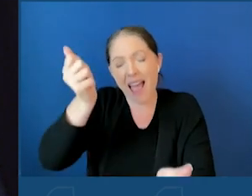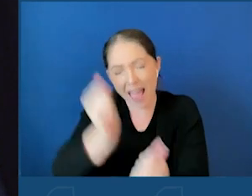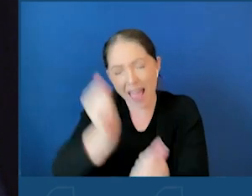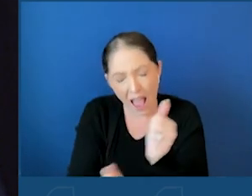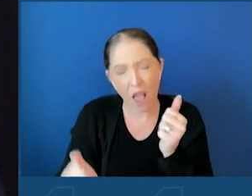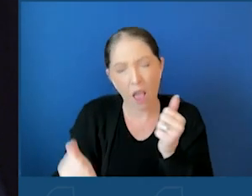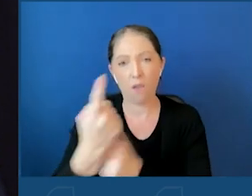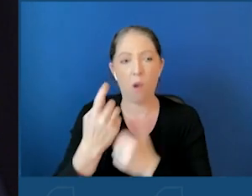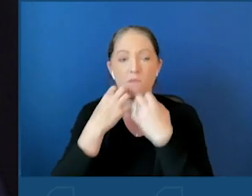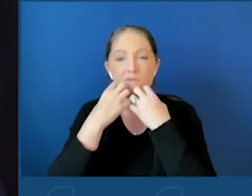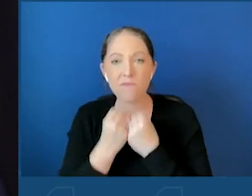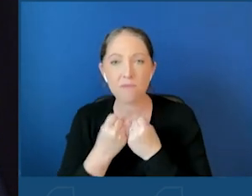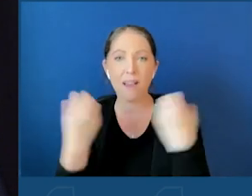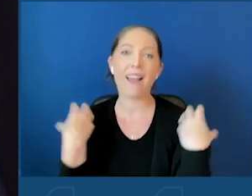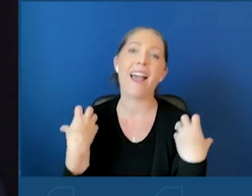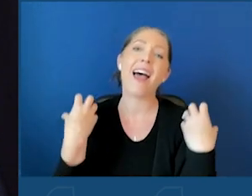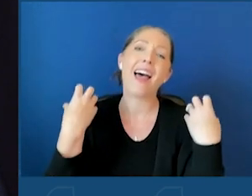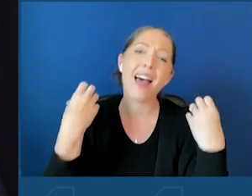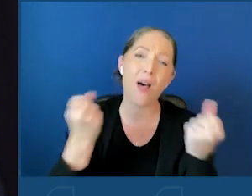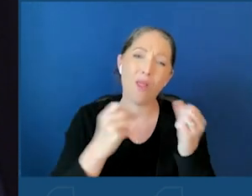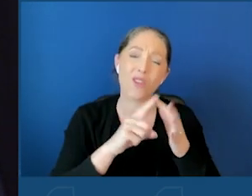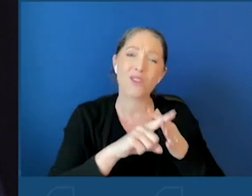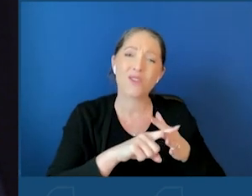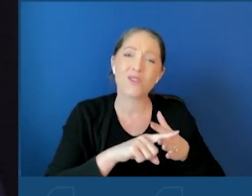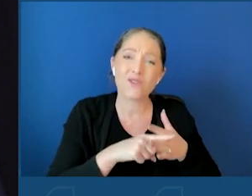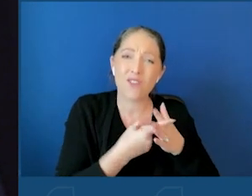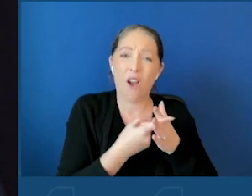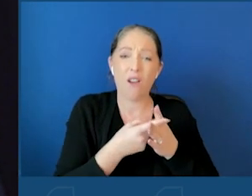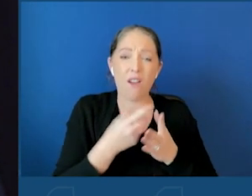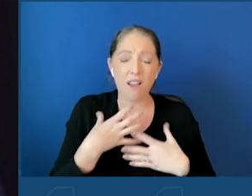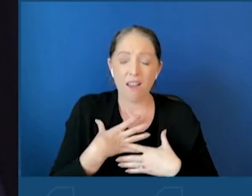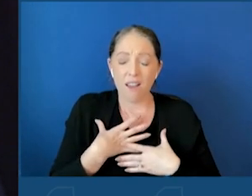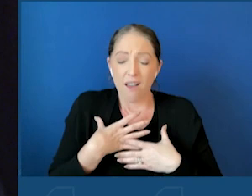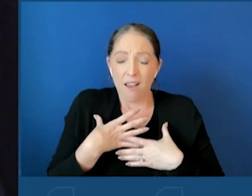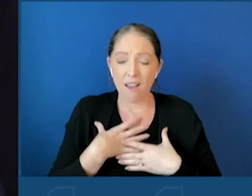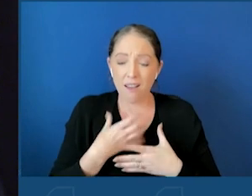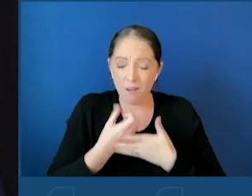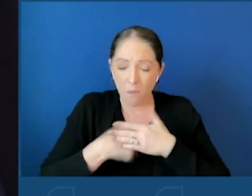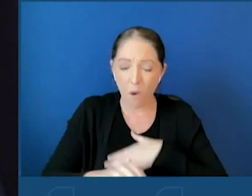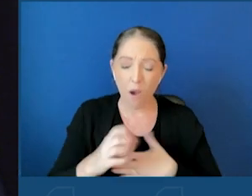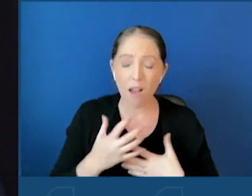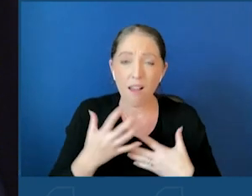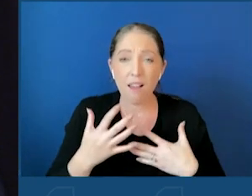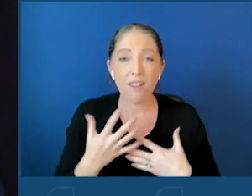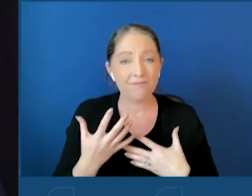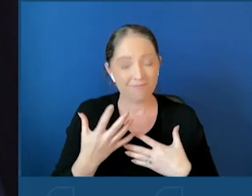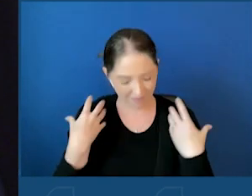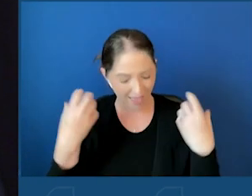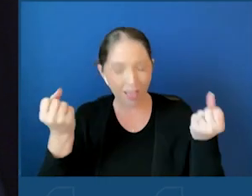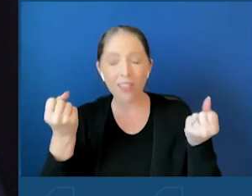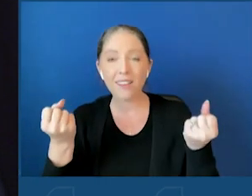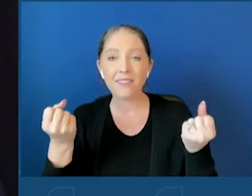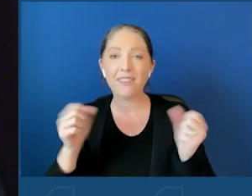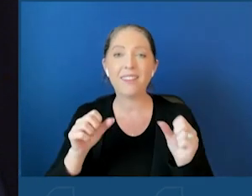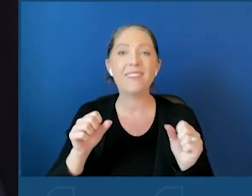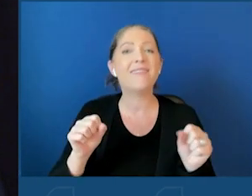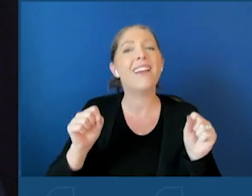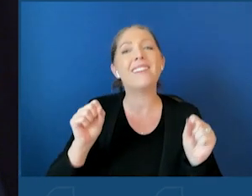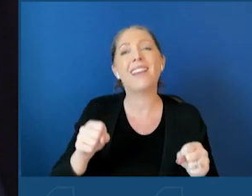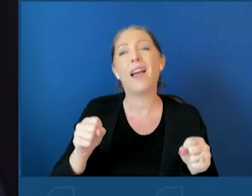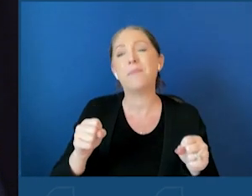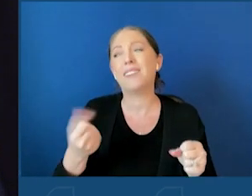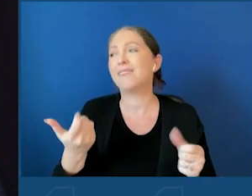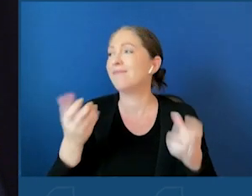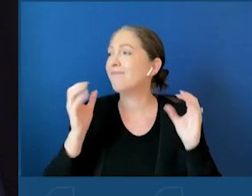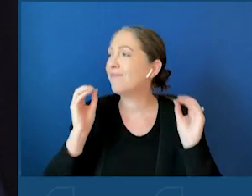a healthy start from the very, very first breath, and that they can be free from the racism that has taken